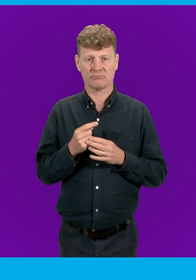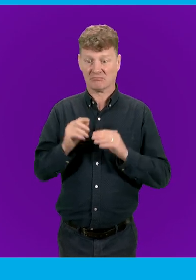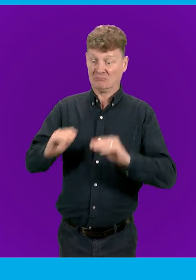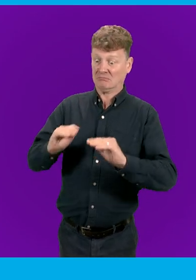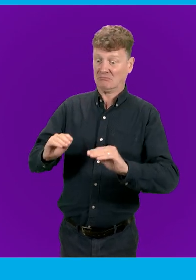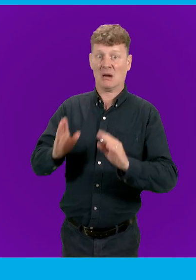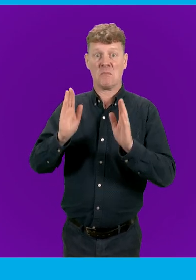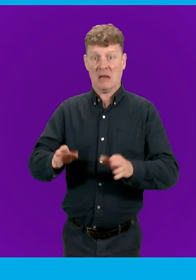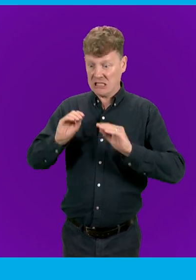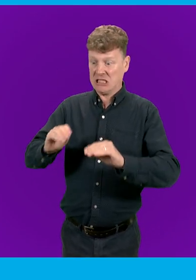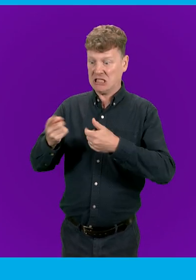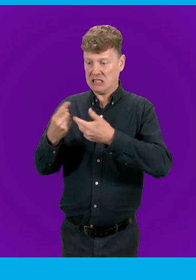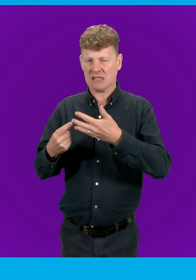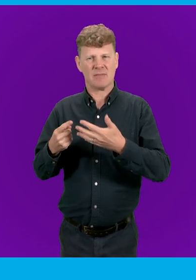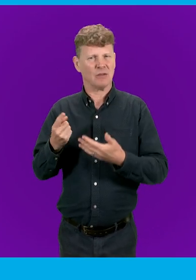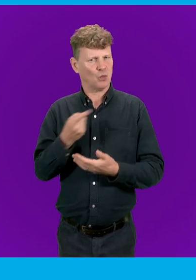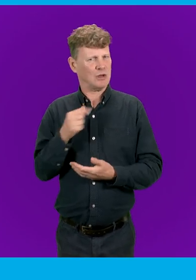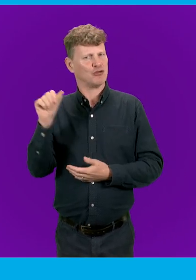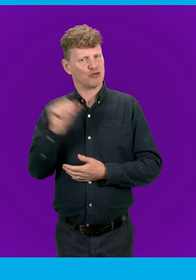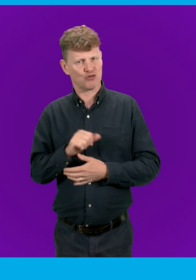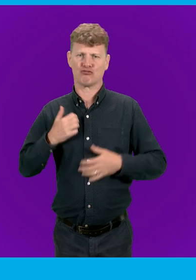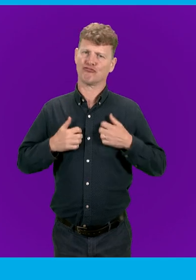need to do, it's something that we should do.